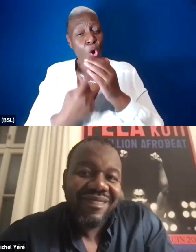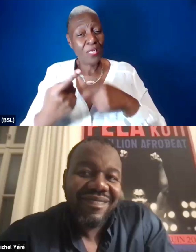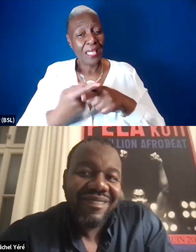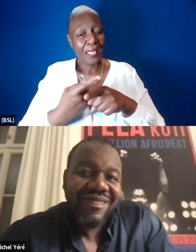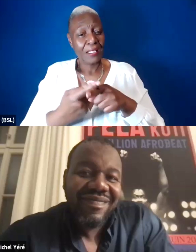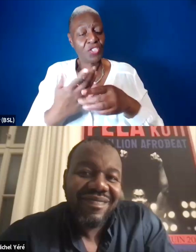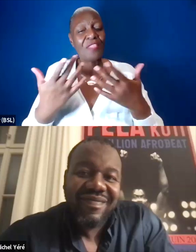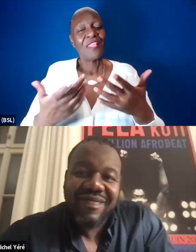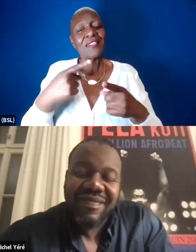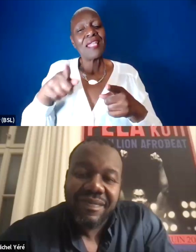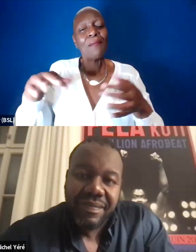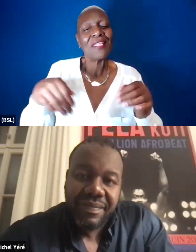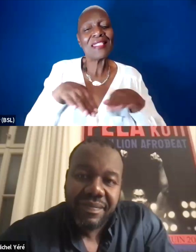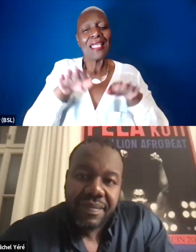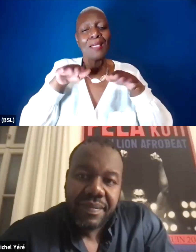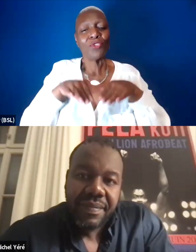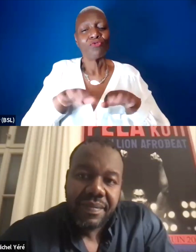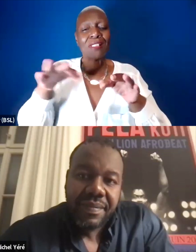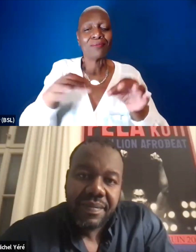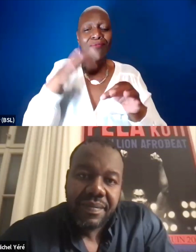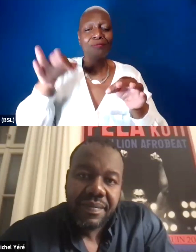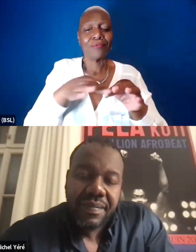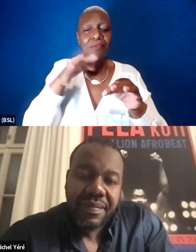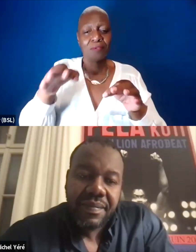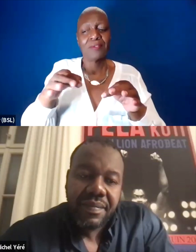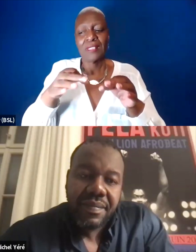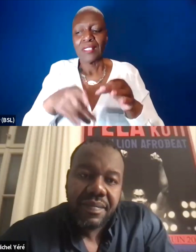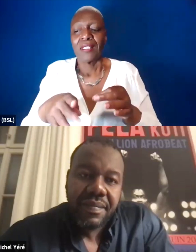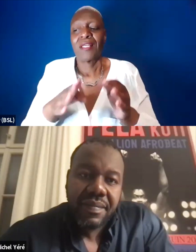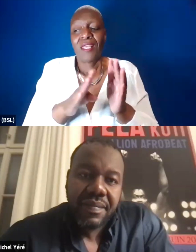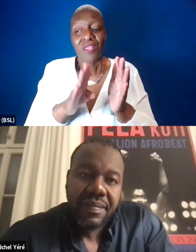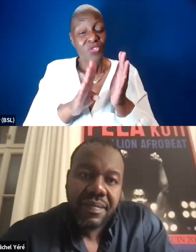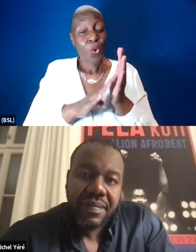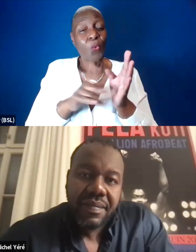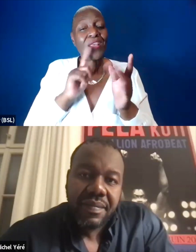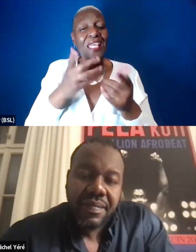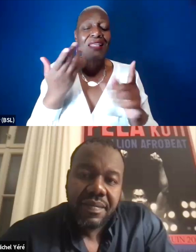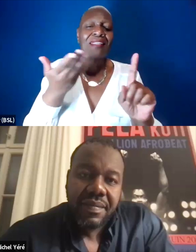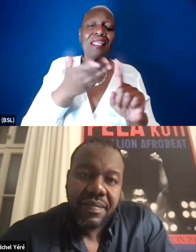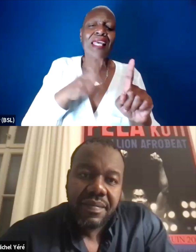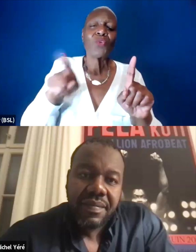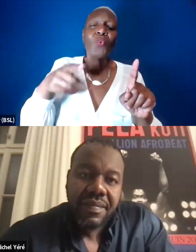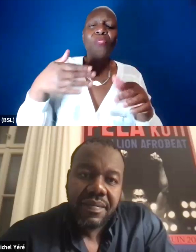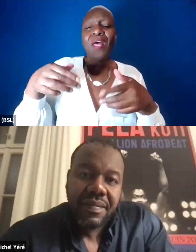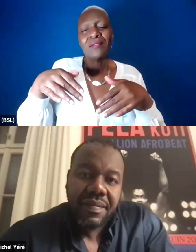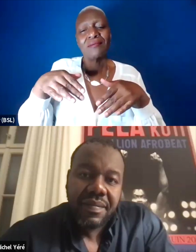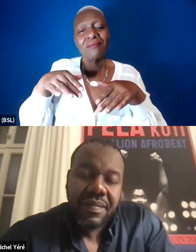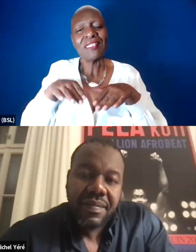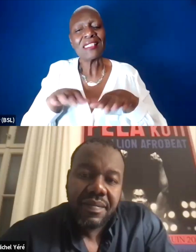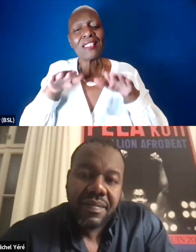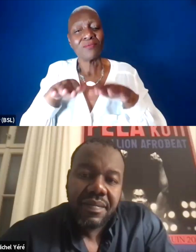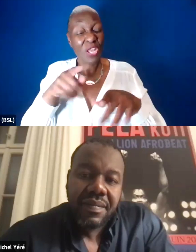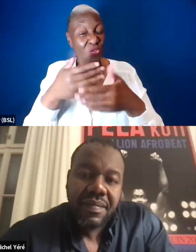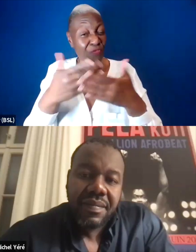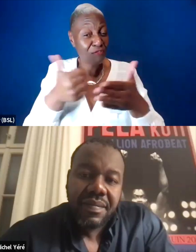called The Seamstresses, and Manouchian dedicates it to the Armenian seamstresses of Paris. This was a very common way for